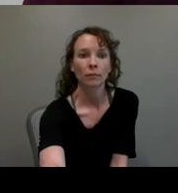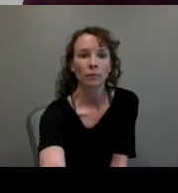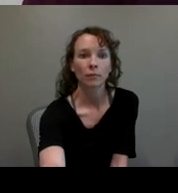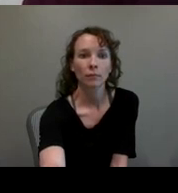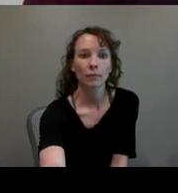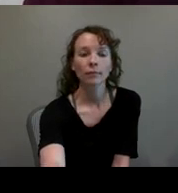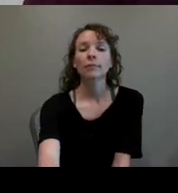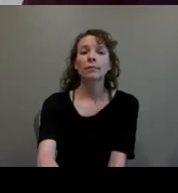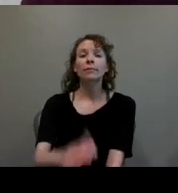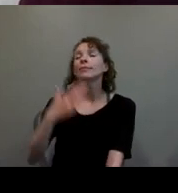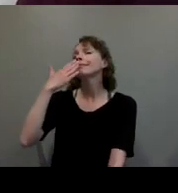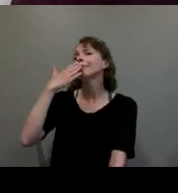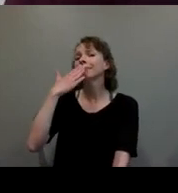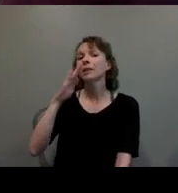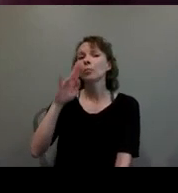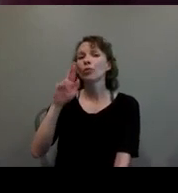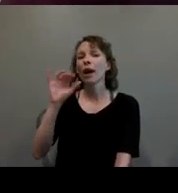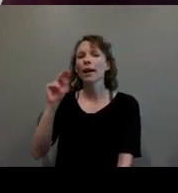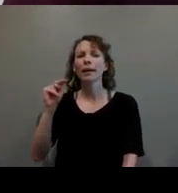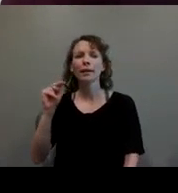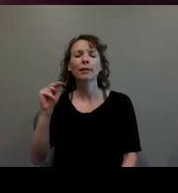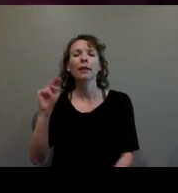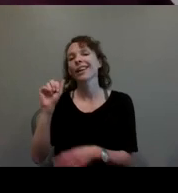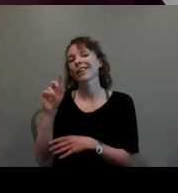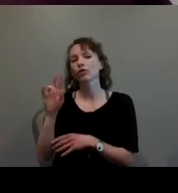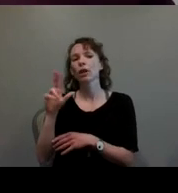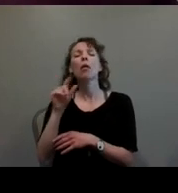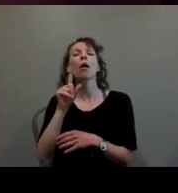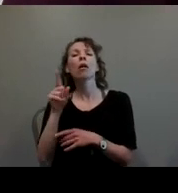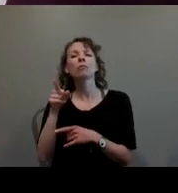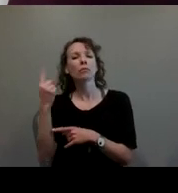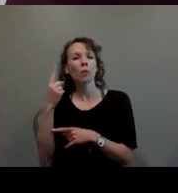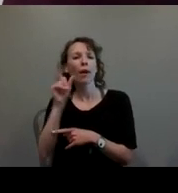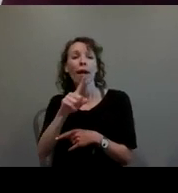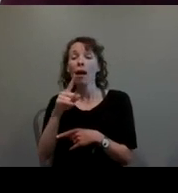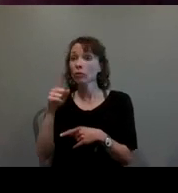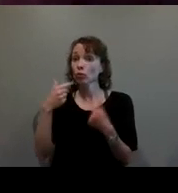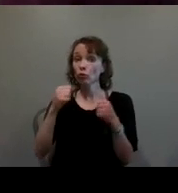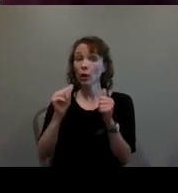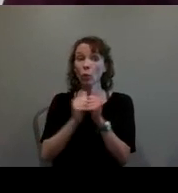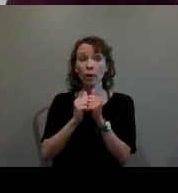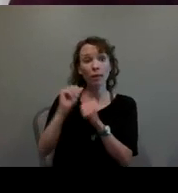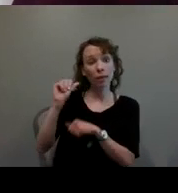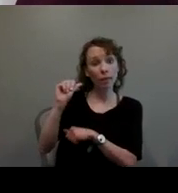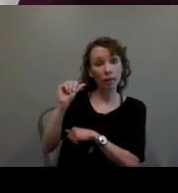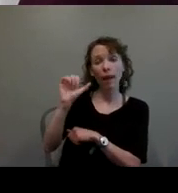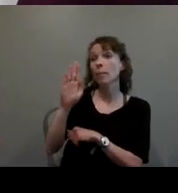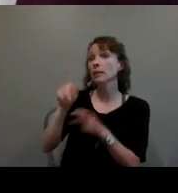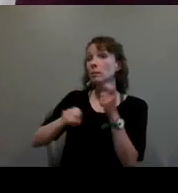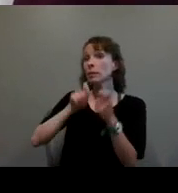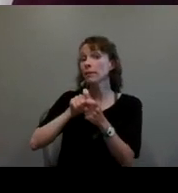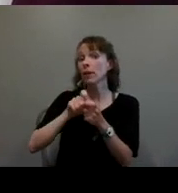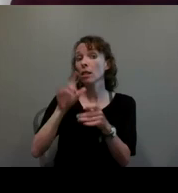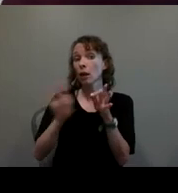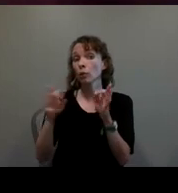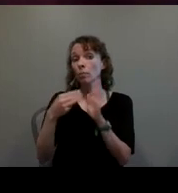Thanks, Brian. Yeah, Lily is asking, have you tried this with AB-specific language models, example, ESM